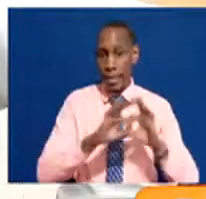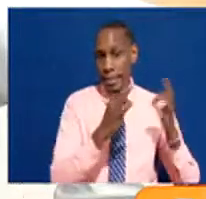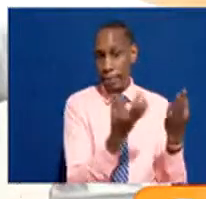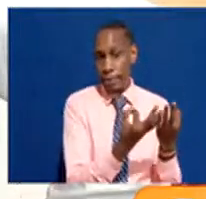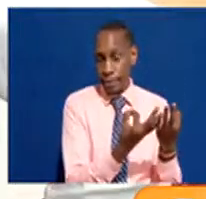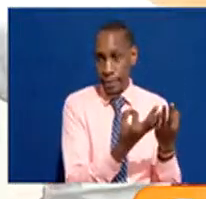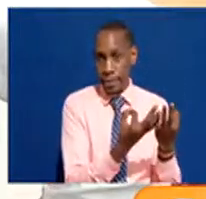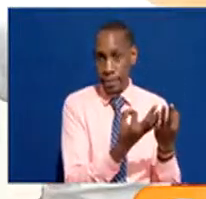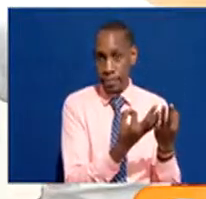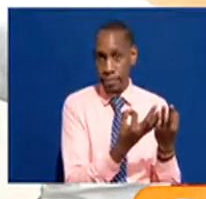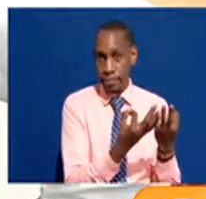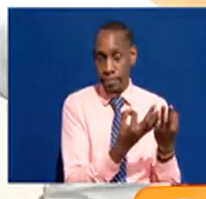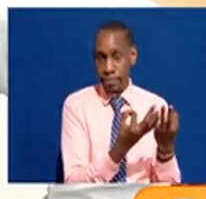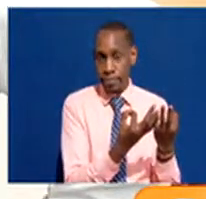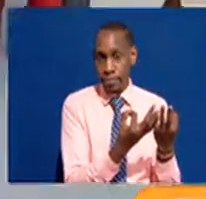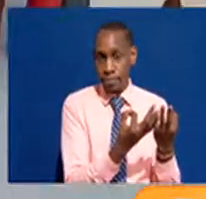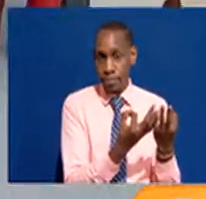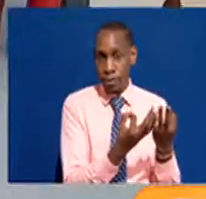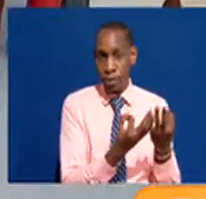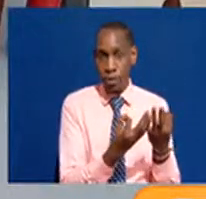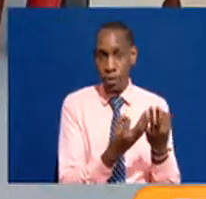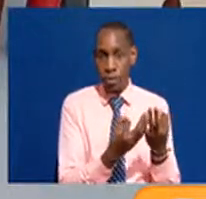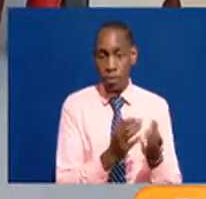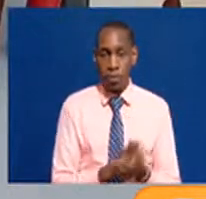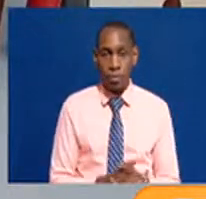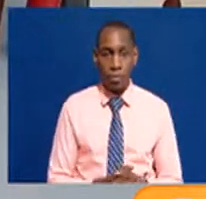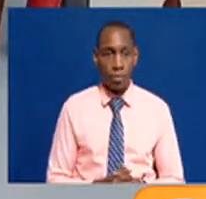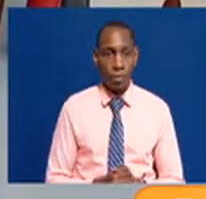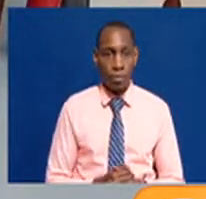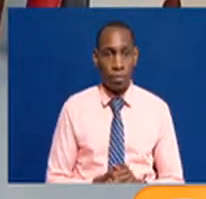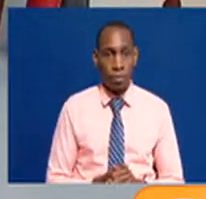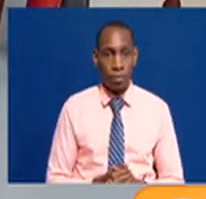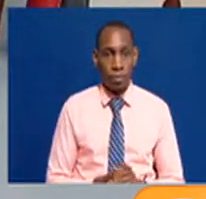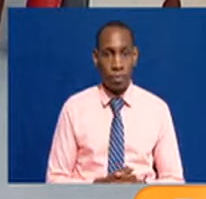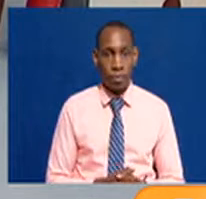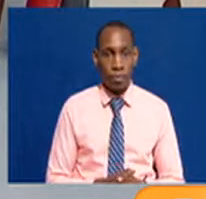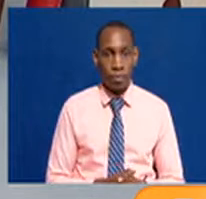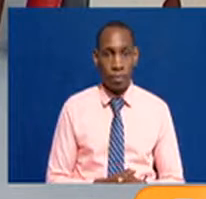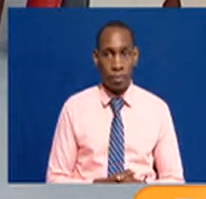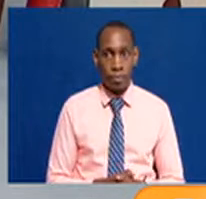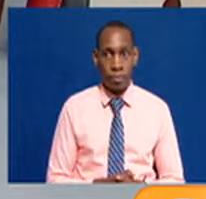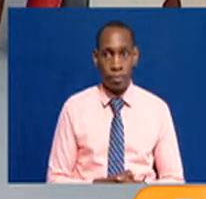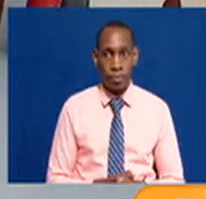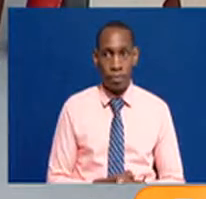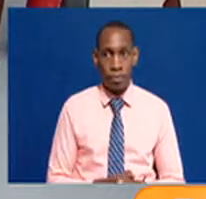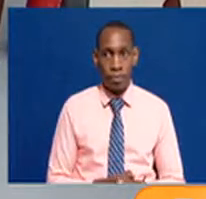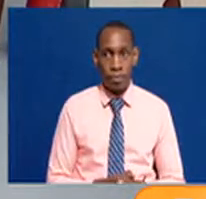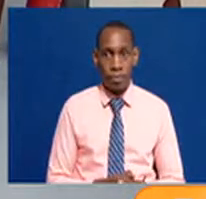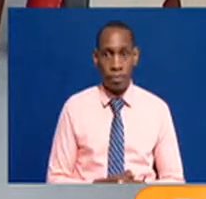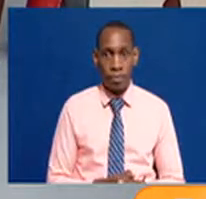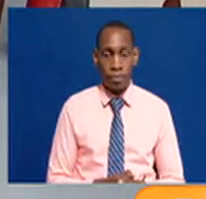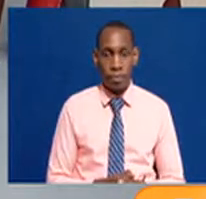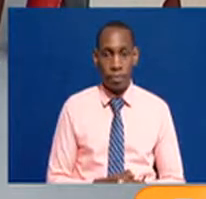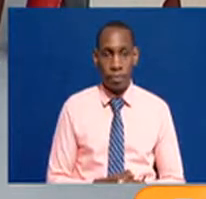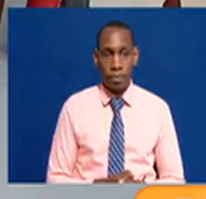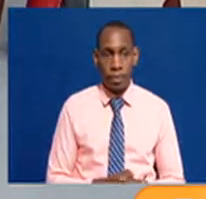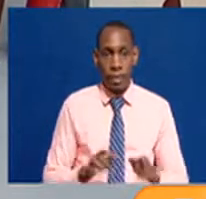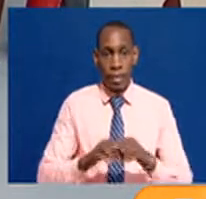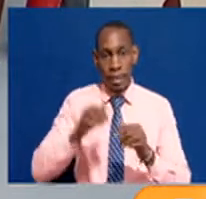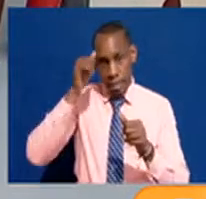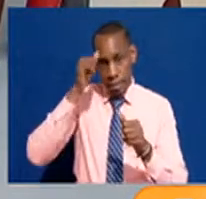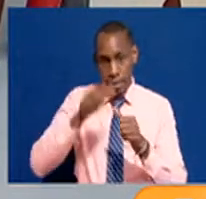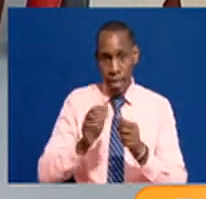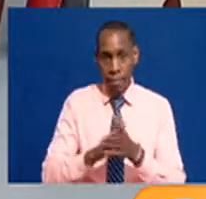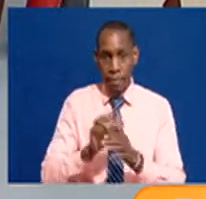family? And you've done this for what now? Second term. Do you know, I still go back to the day that I got